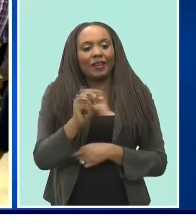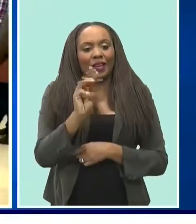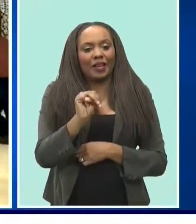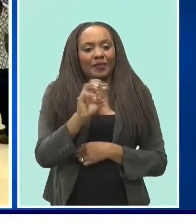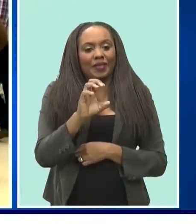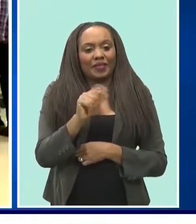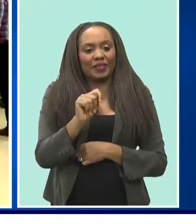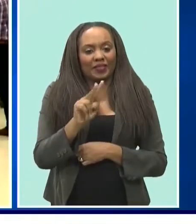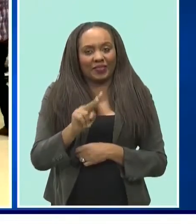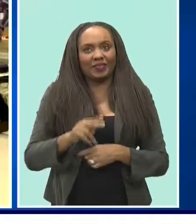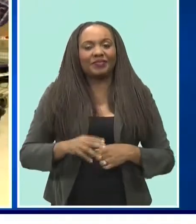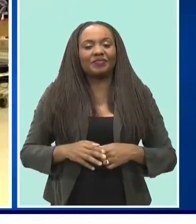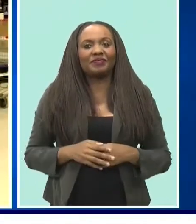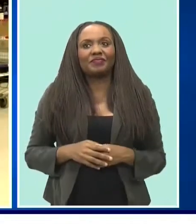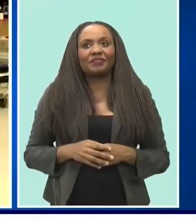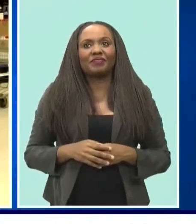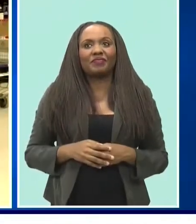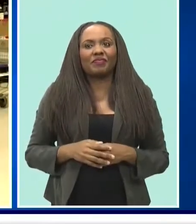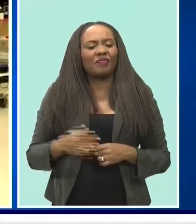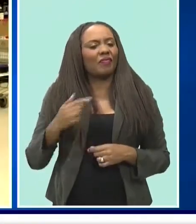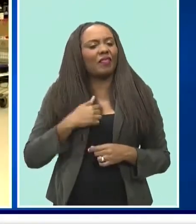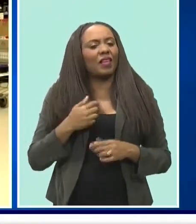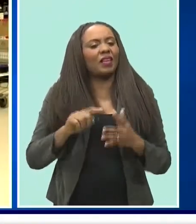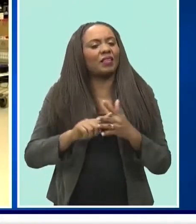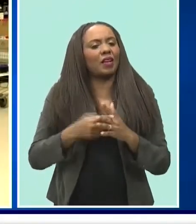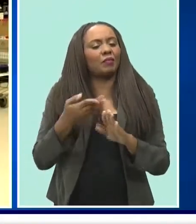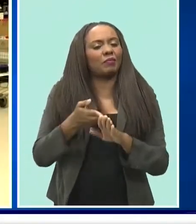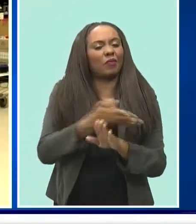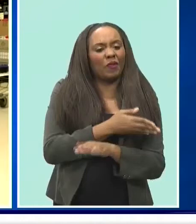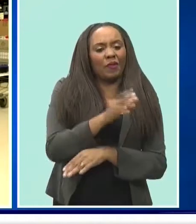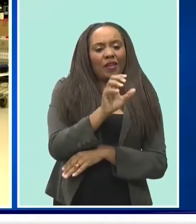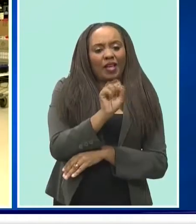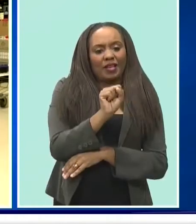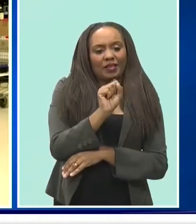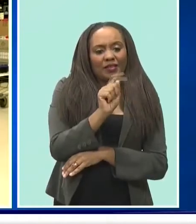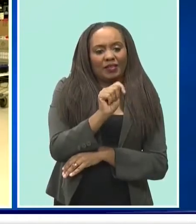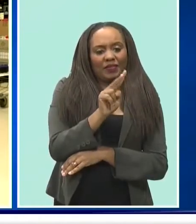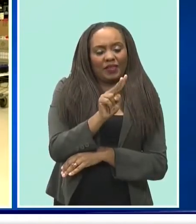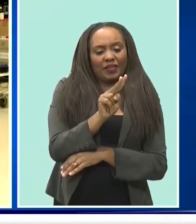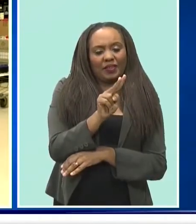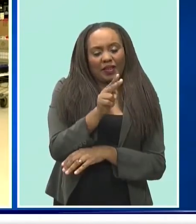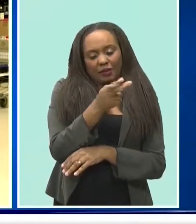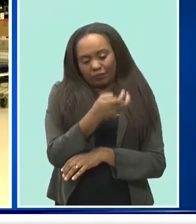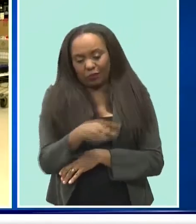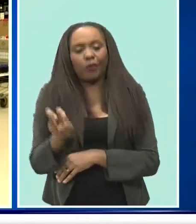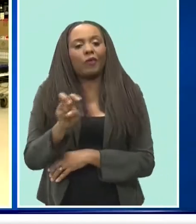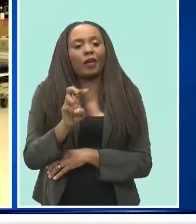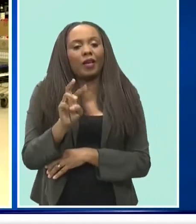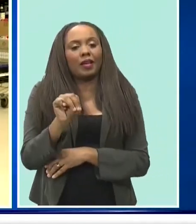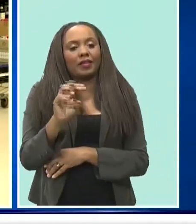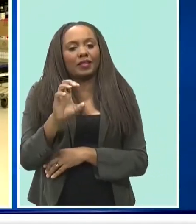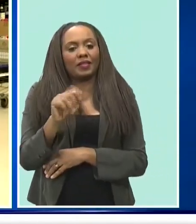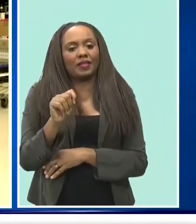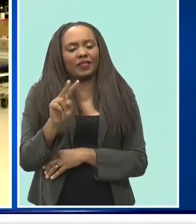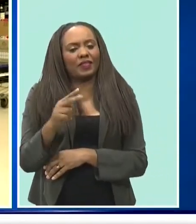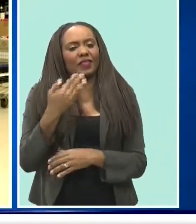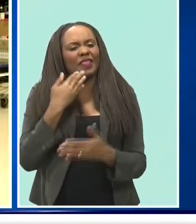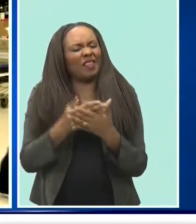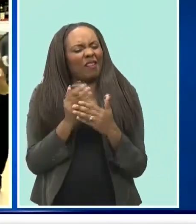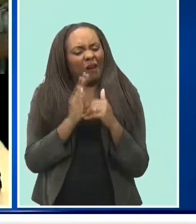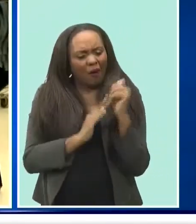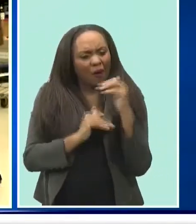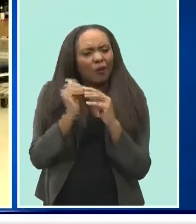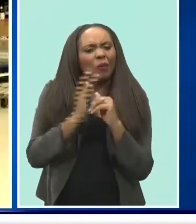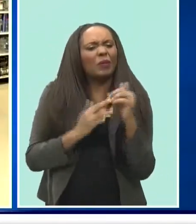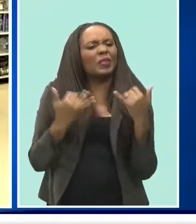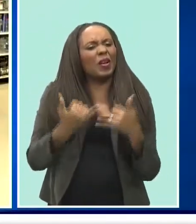I started when it was STV, and then I switched over to MCTV, and I'm fairly comfortable, so I think